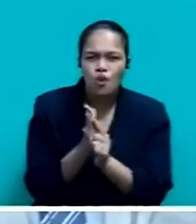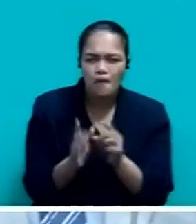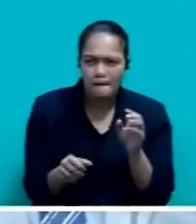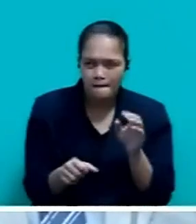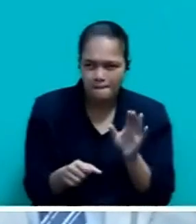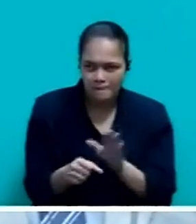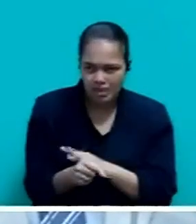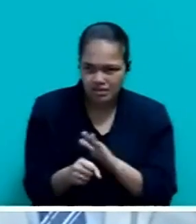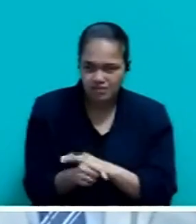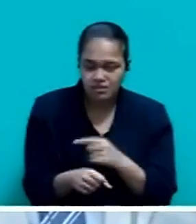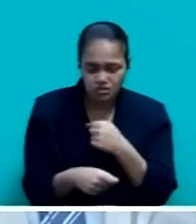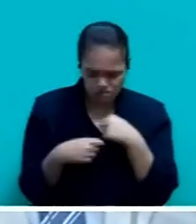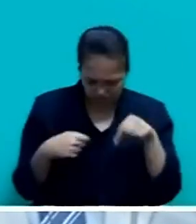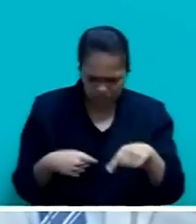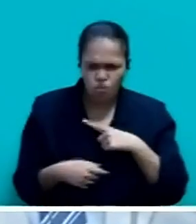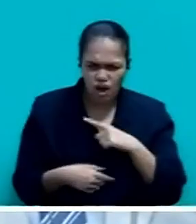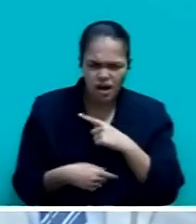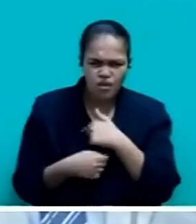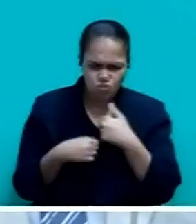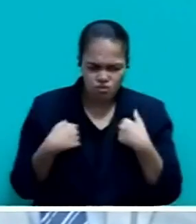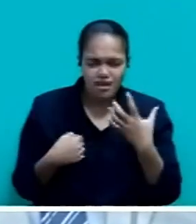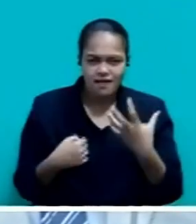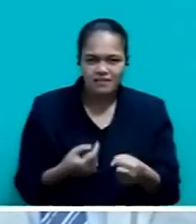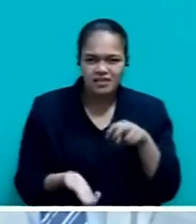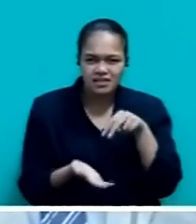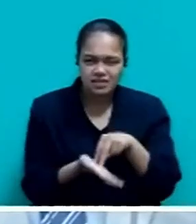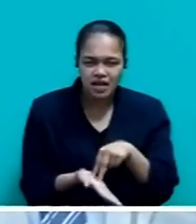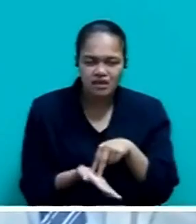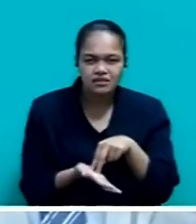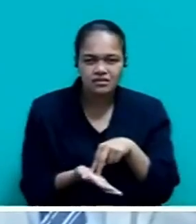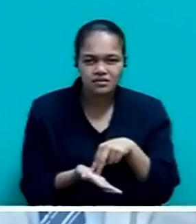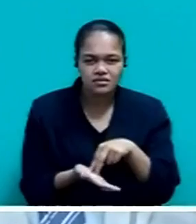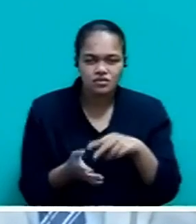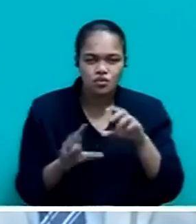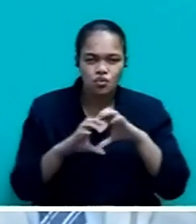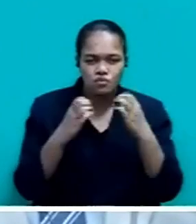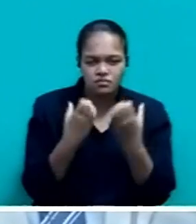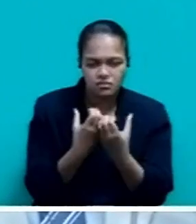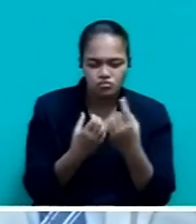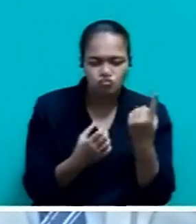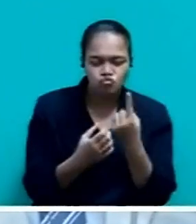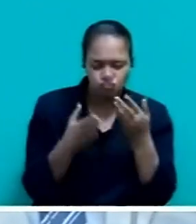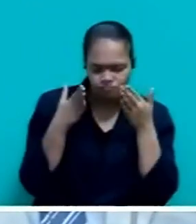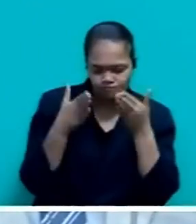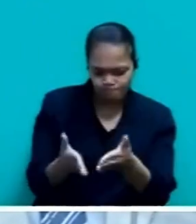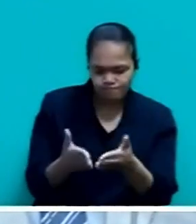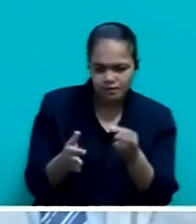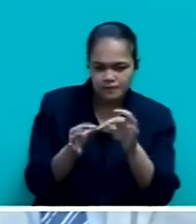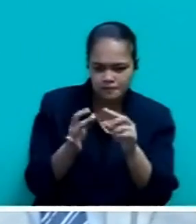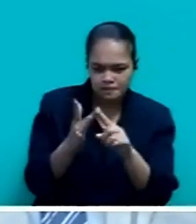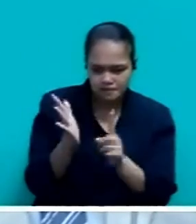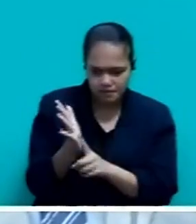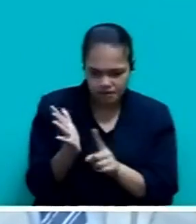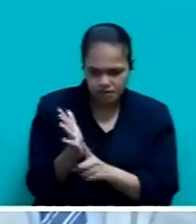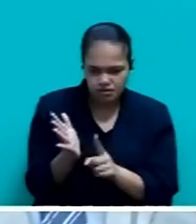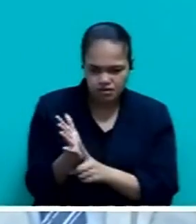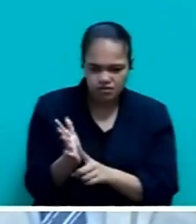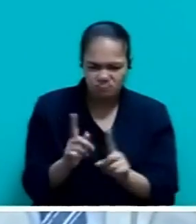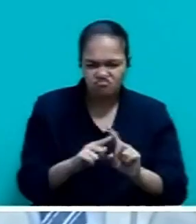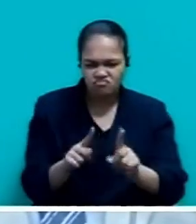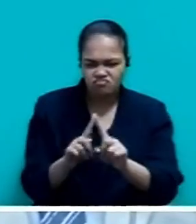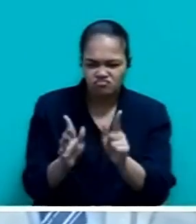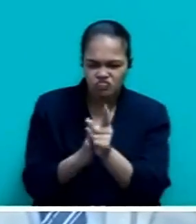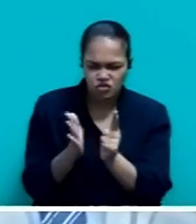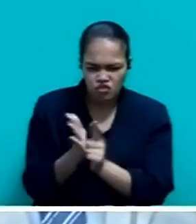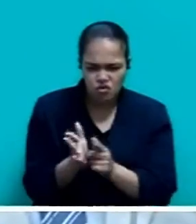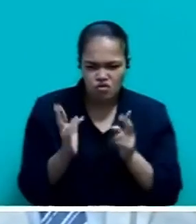why we have standing committees. A standing committee is on law, justice and human rights, which deals with bills. And the other thing too, that is